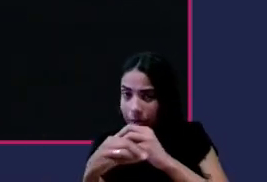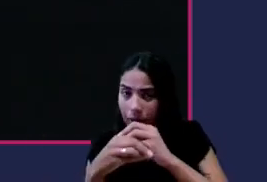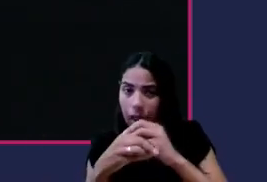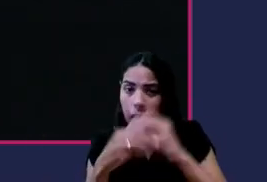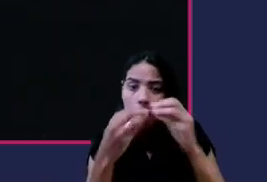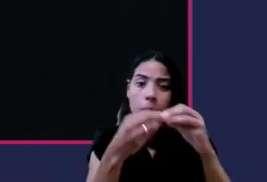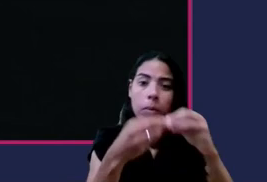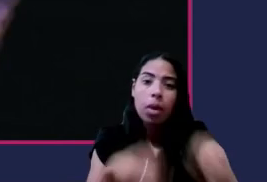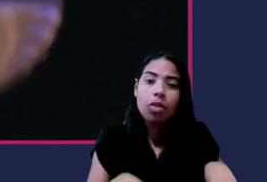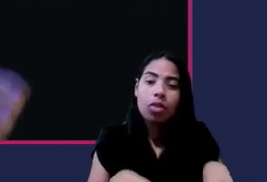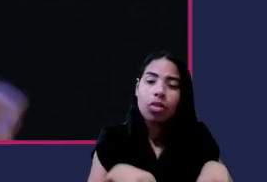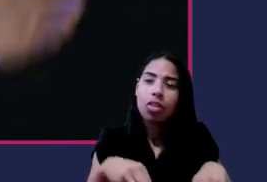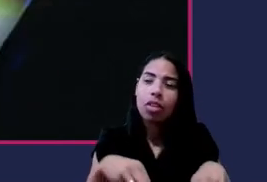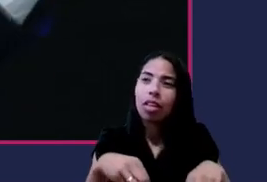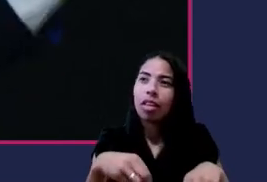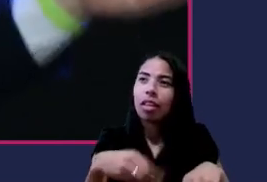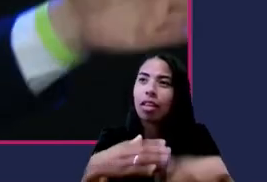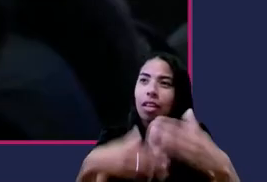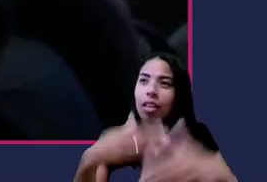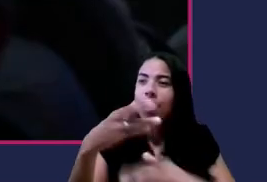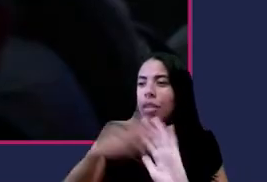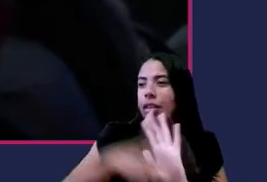remove them because